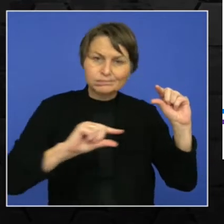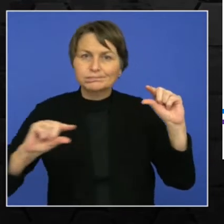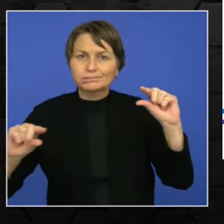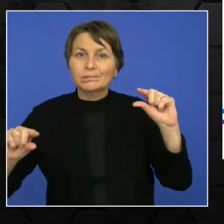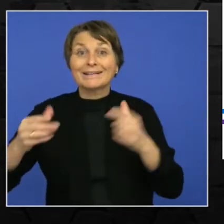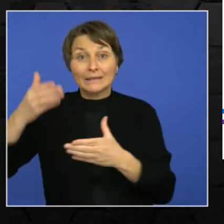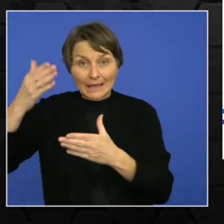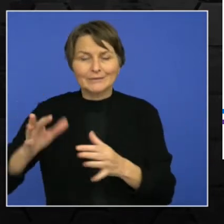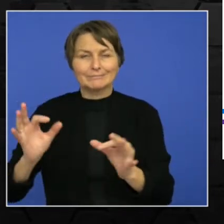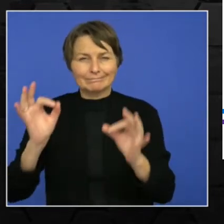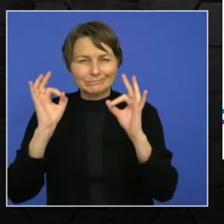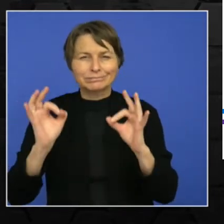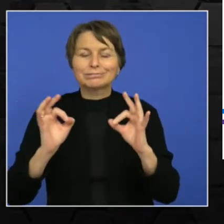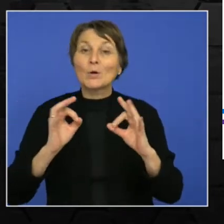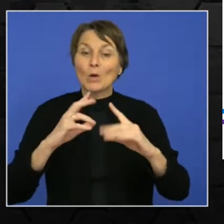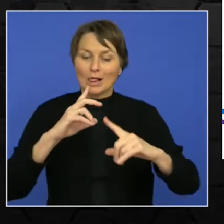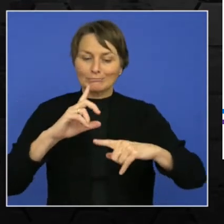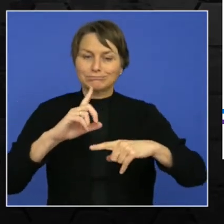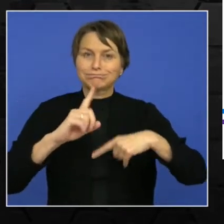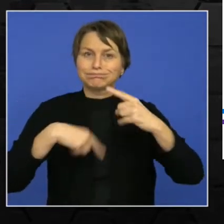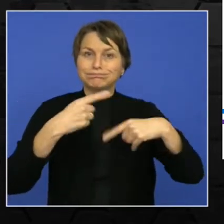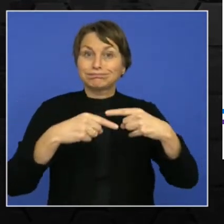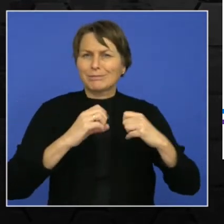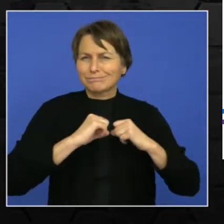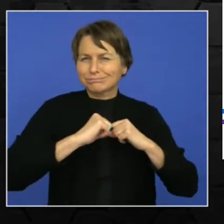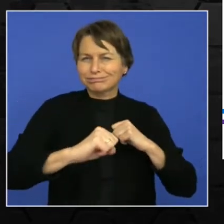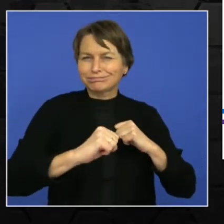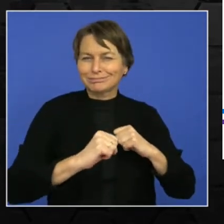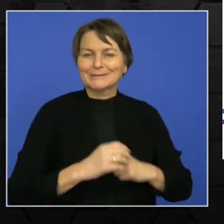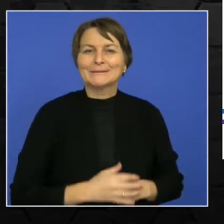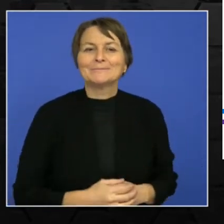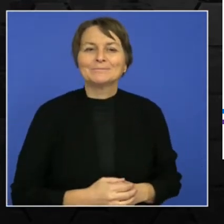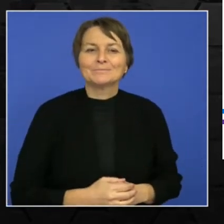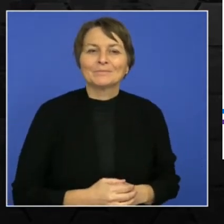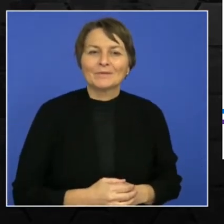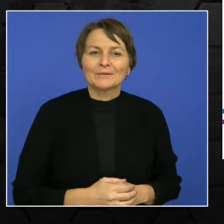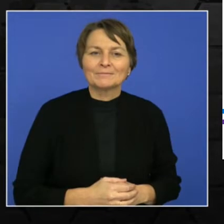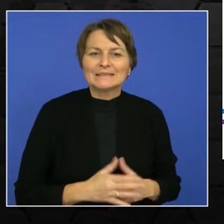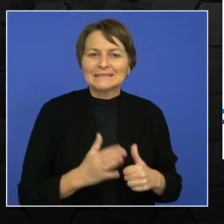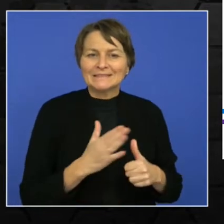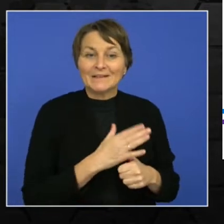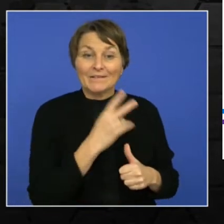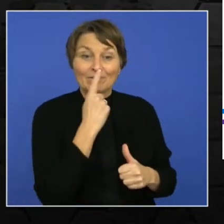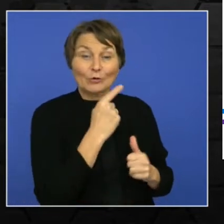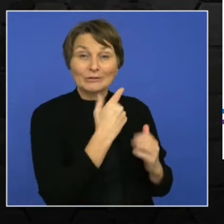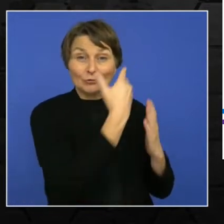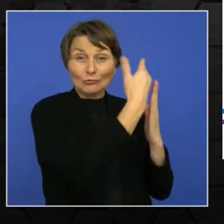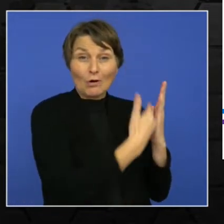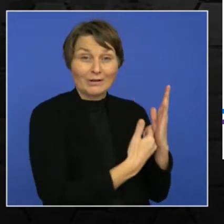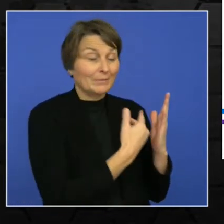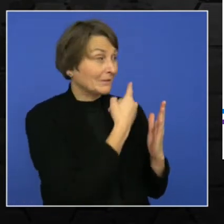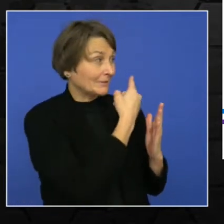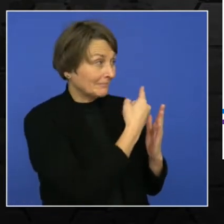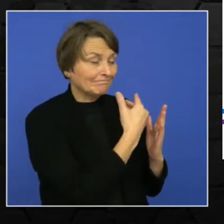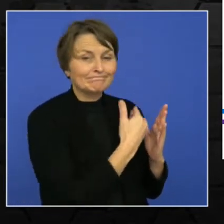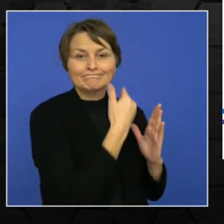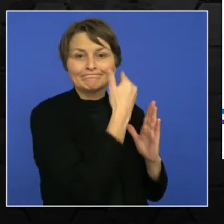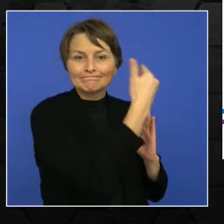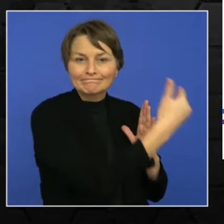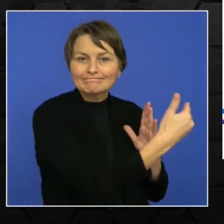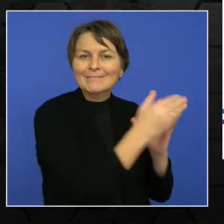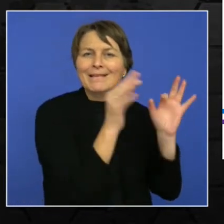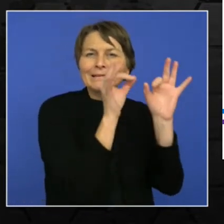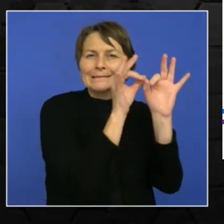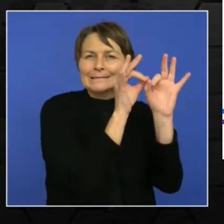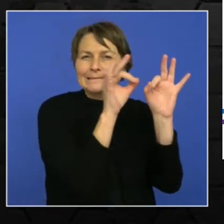as well. So you start off with your text document, then you segment your sentences. Like you have an article,